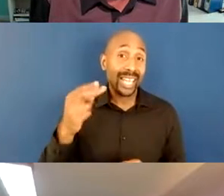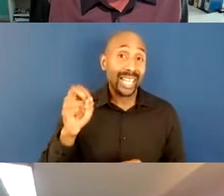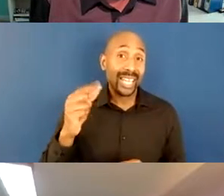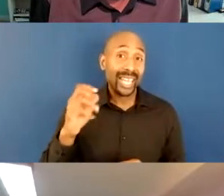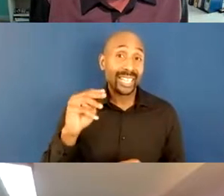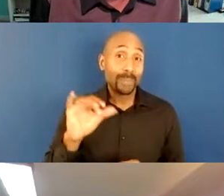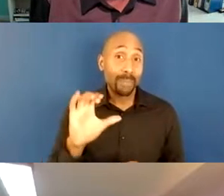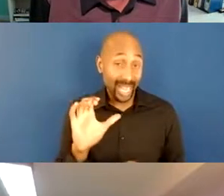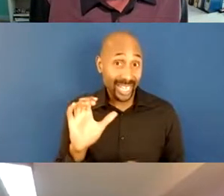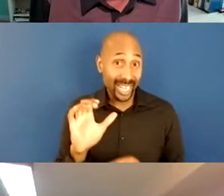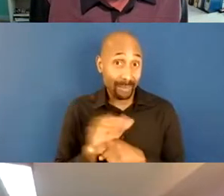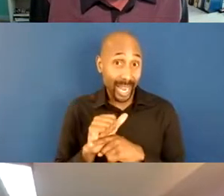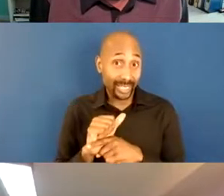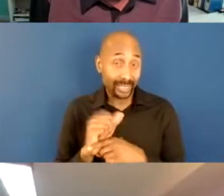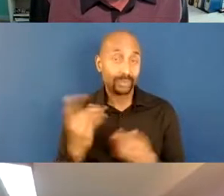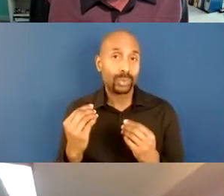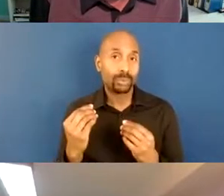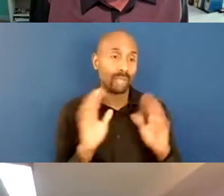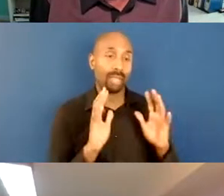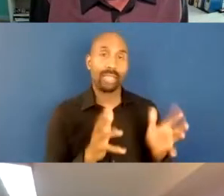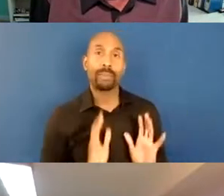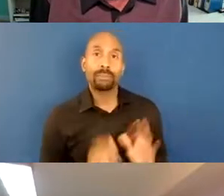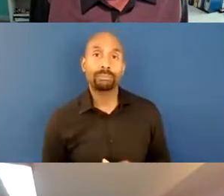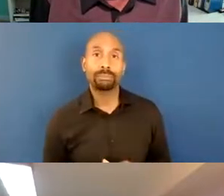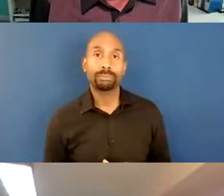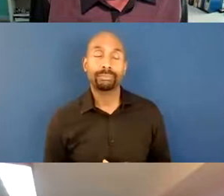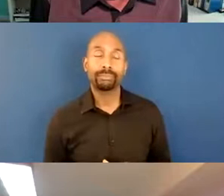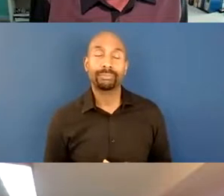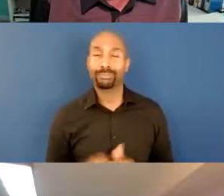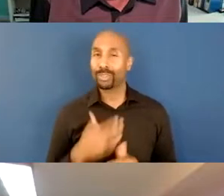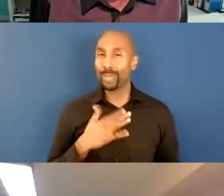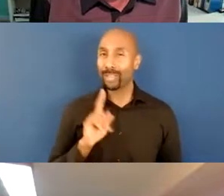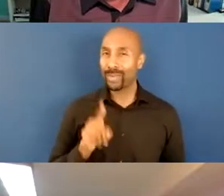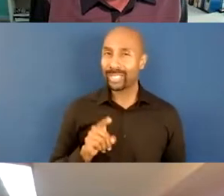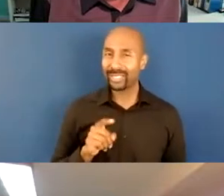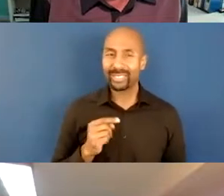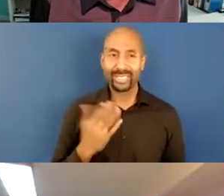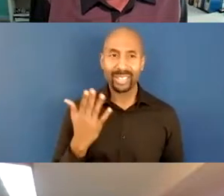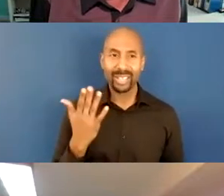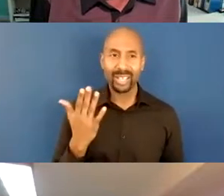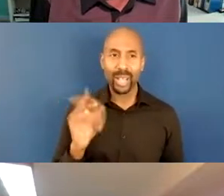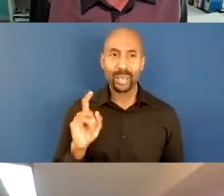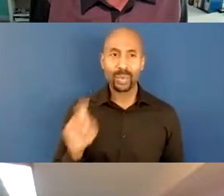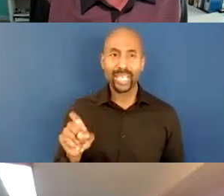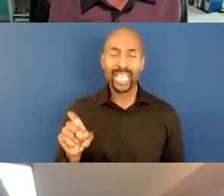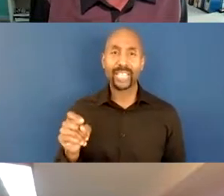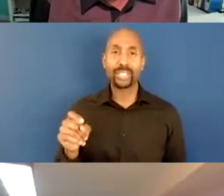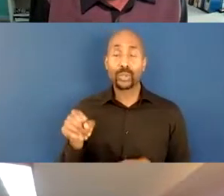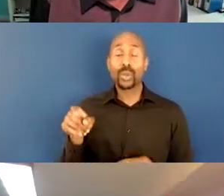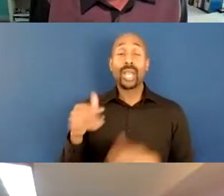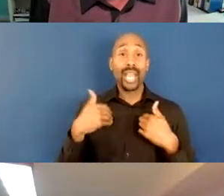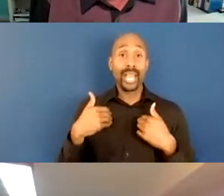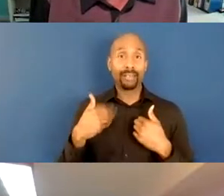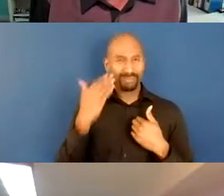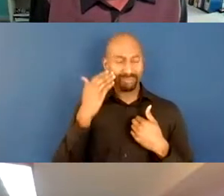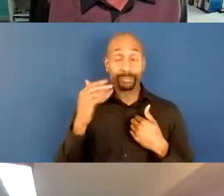And this is the question I want to ask you. Why do we need to bring people from the margin to the center,